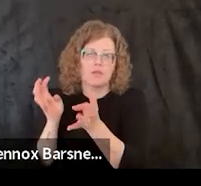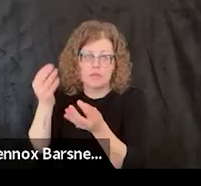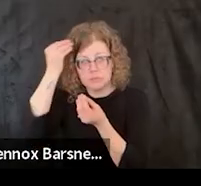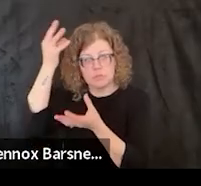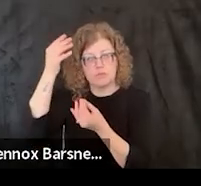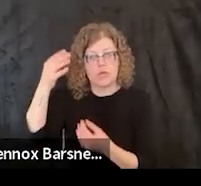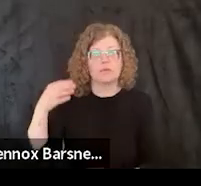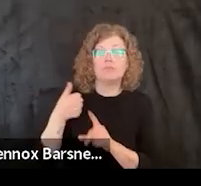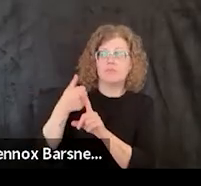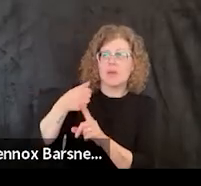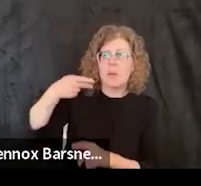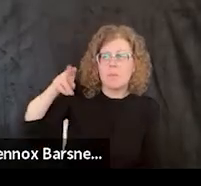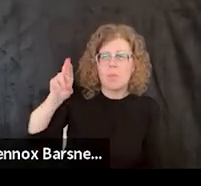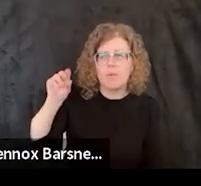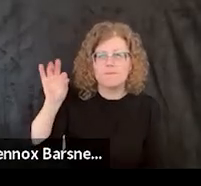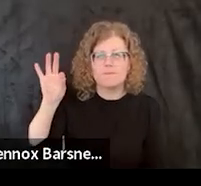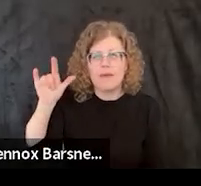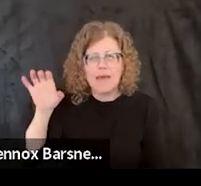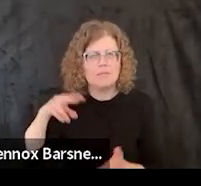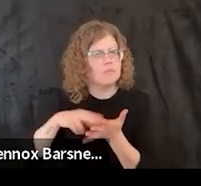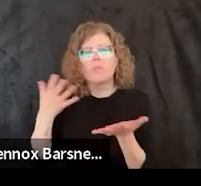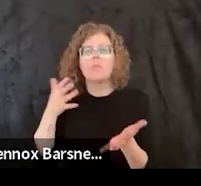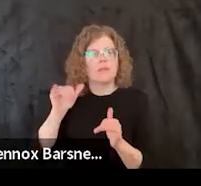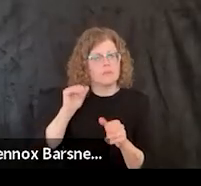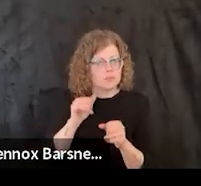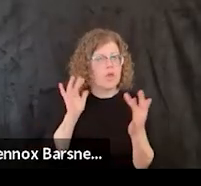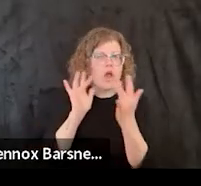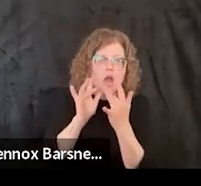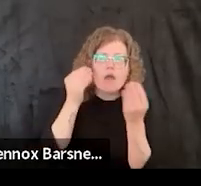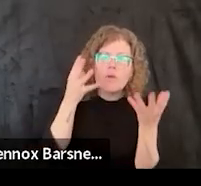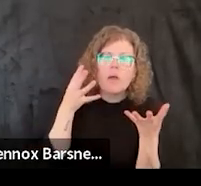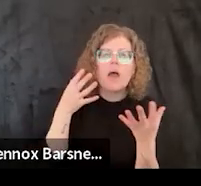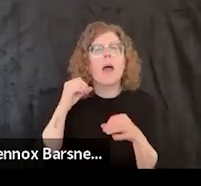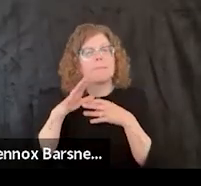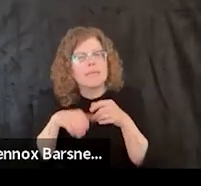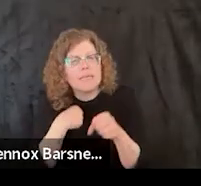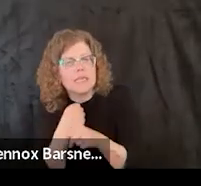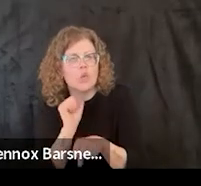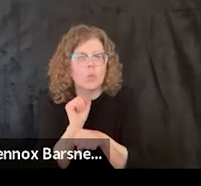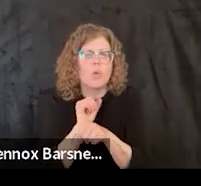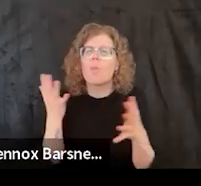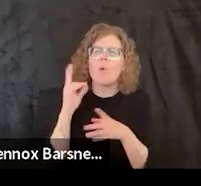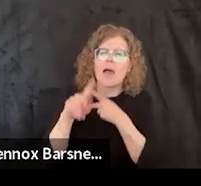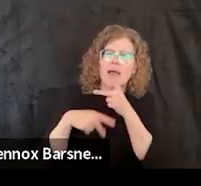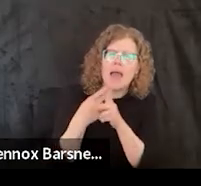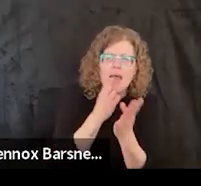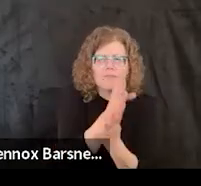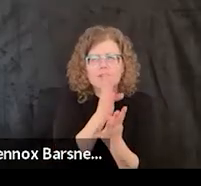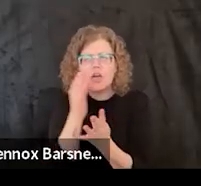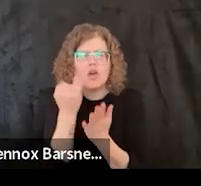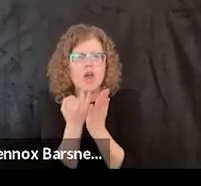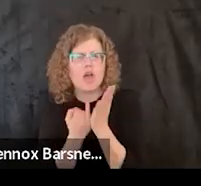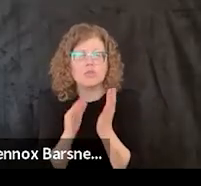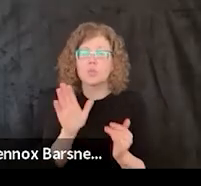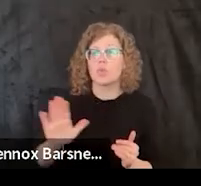current contact info, years of practice, the disciplines you work in, your artistic CV or resume, and